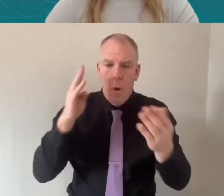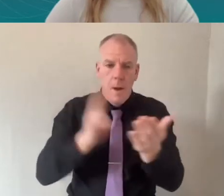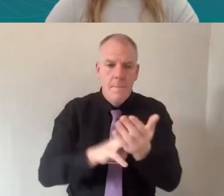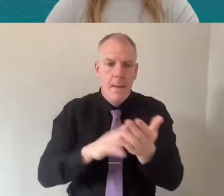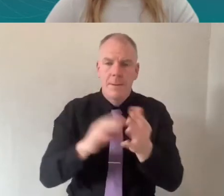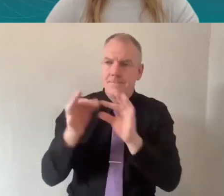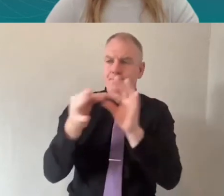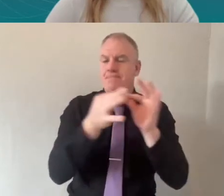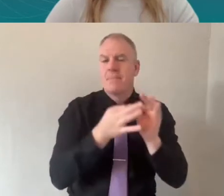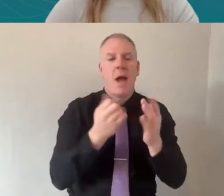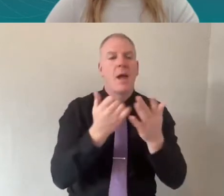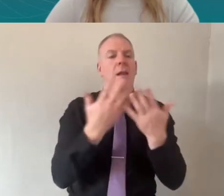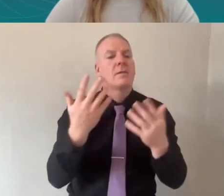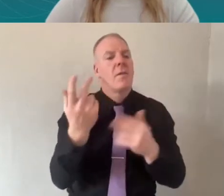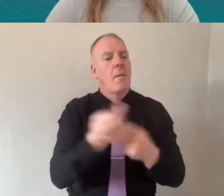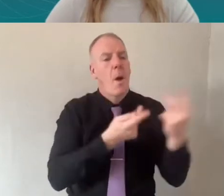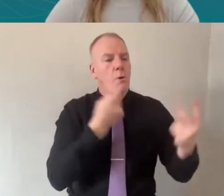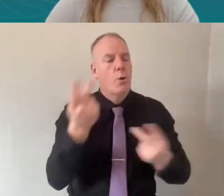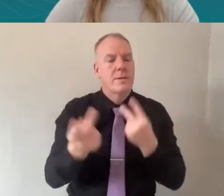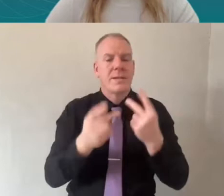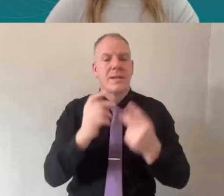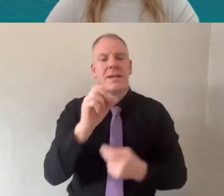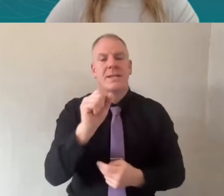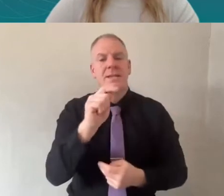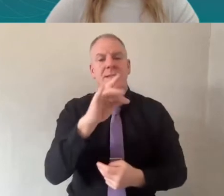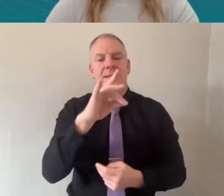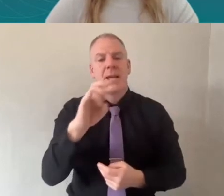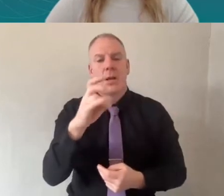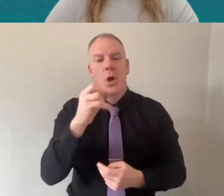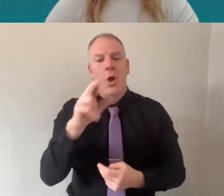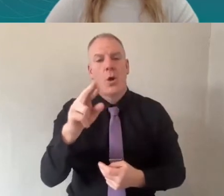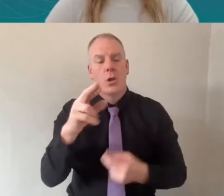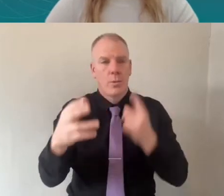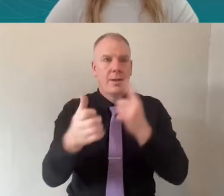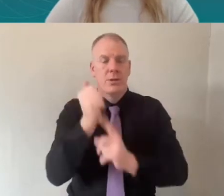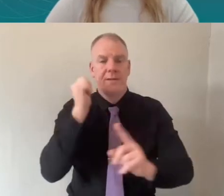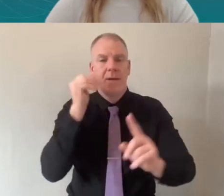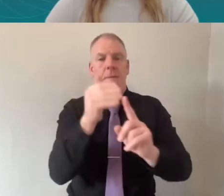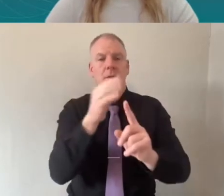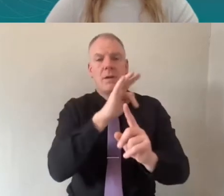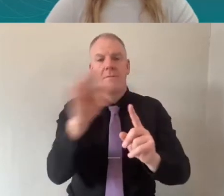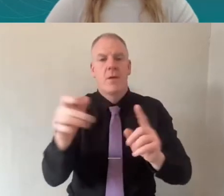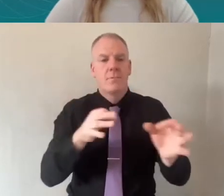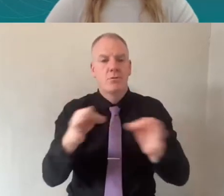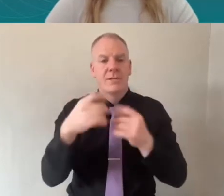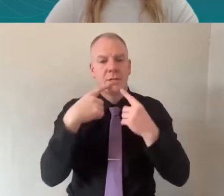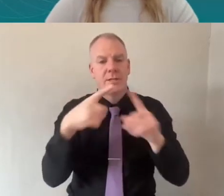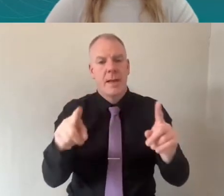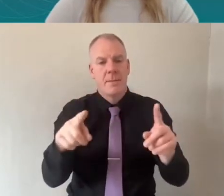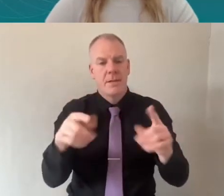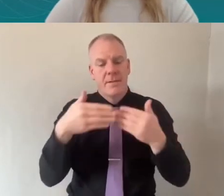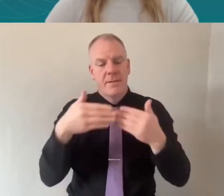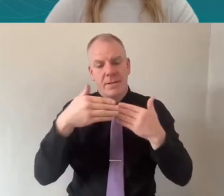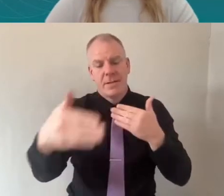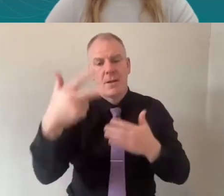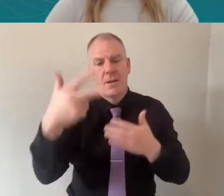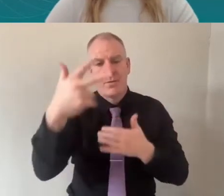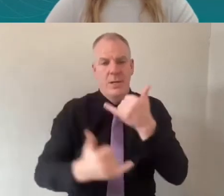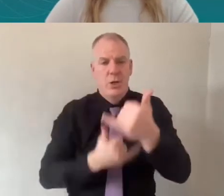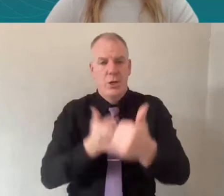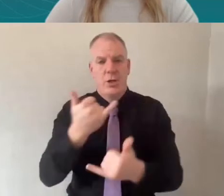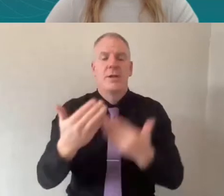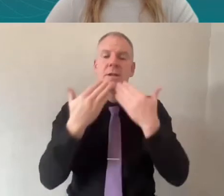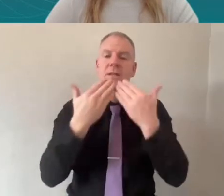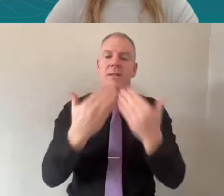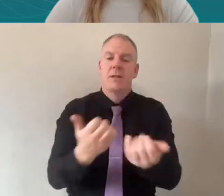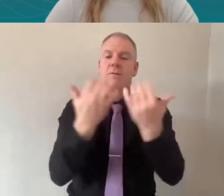many partners and stakeholders in delivering on the ambition we have set out in this Statement of Strategy over the next 3 years. Thank